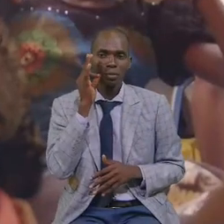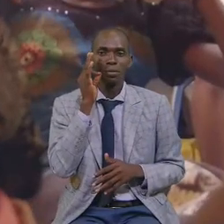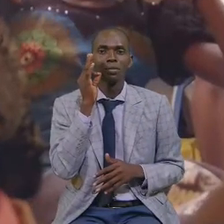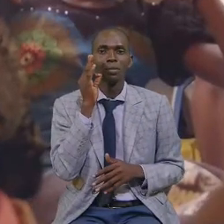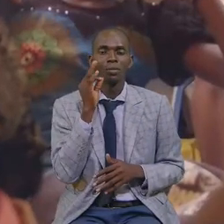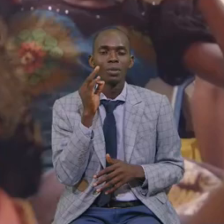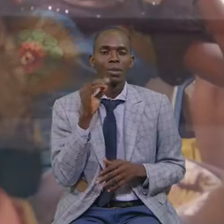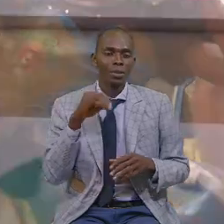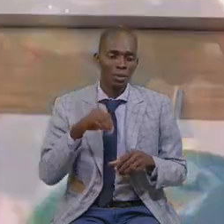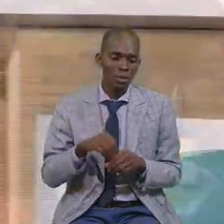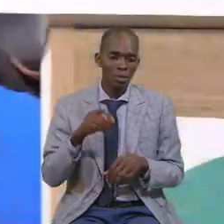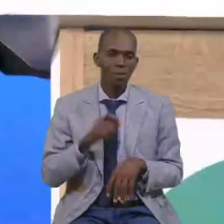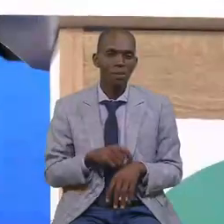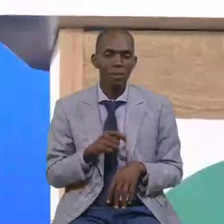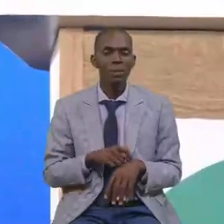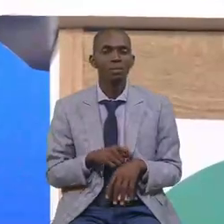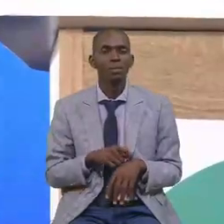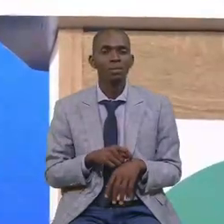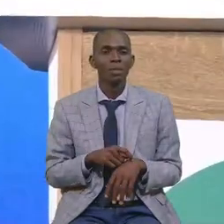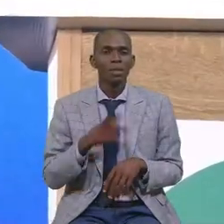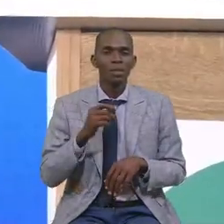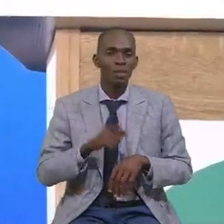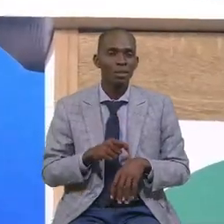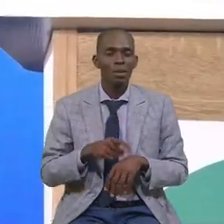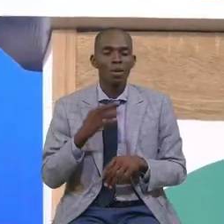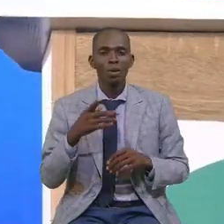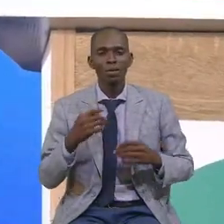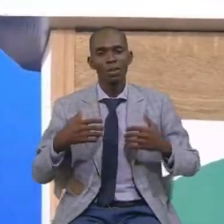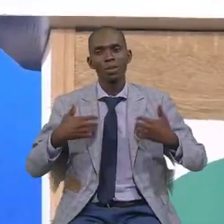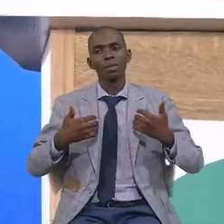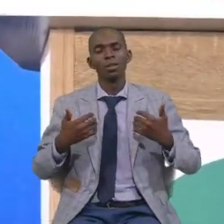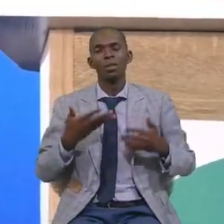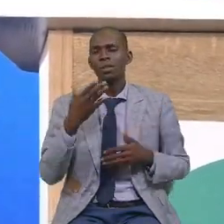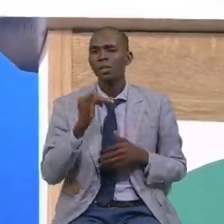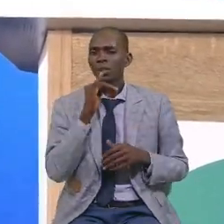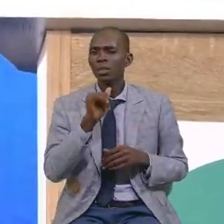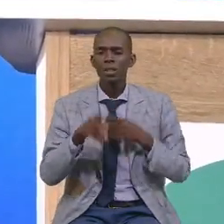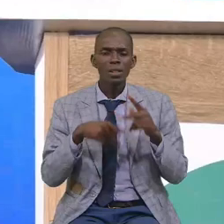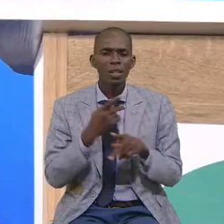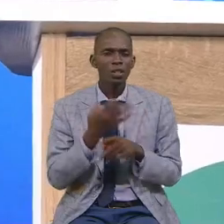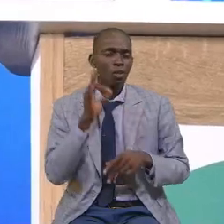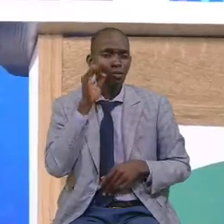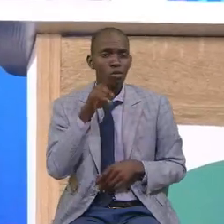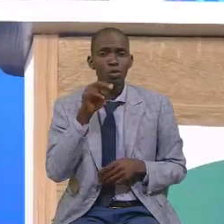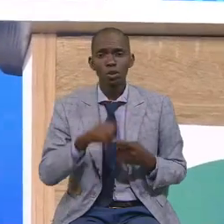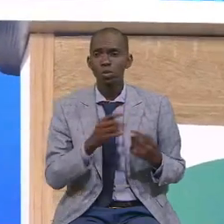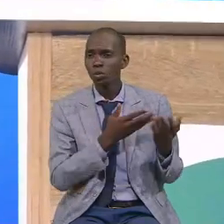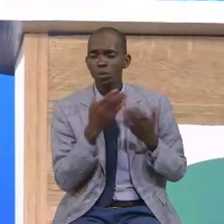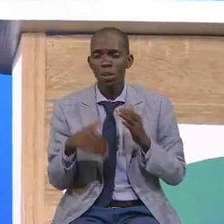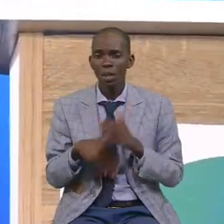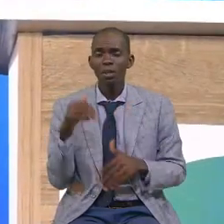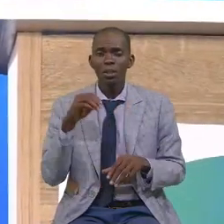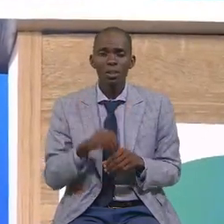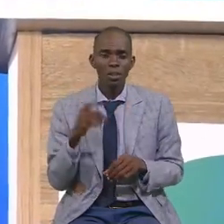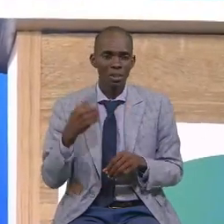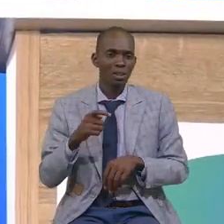Season, the season of the teenager. There's a kind of fruit you ought to bring forth in the season